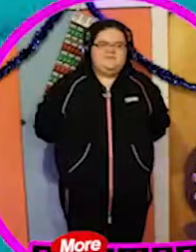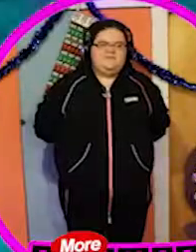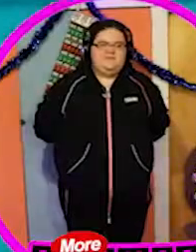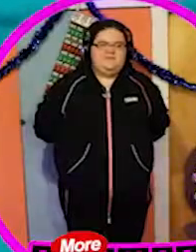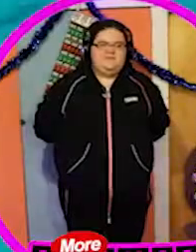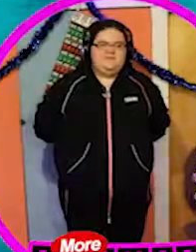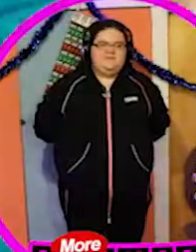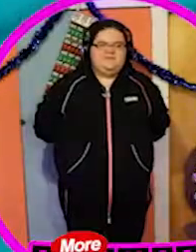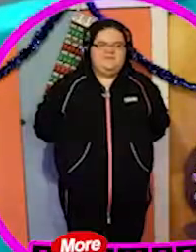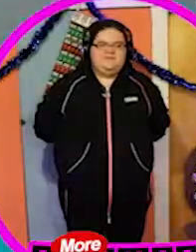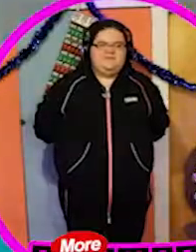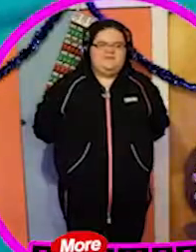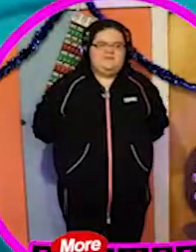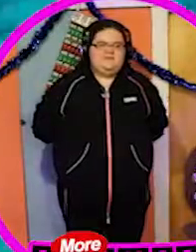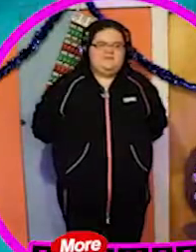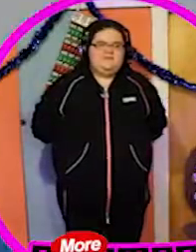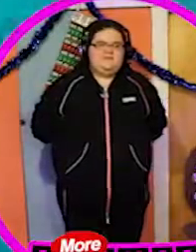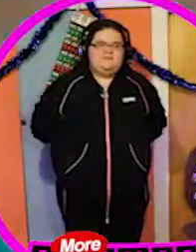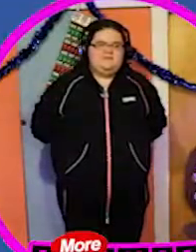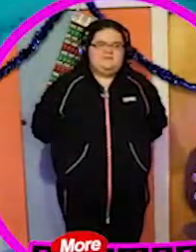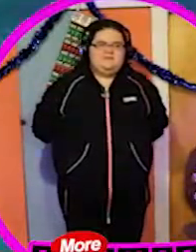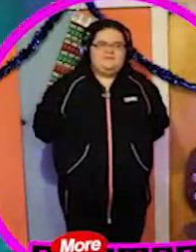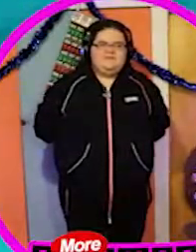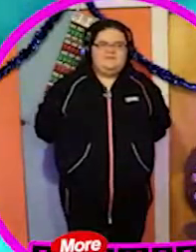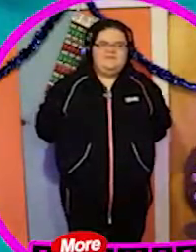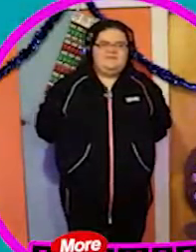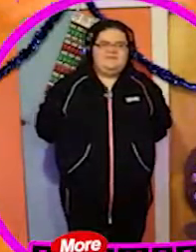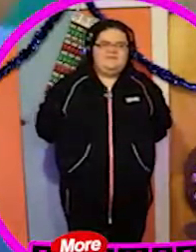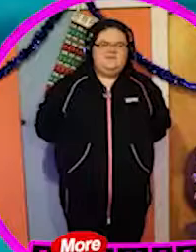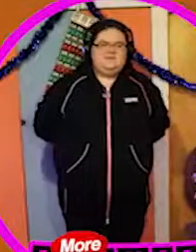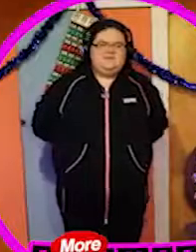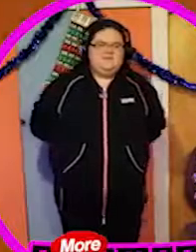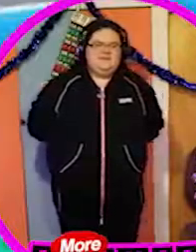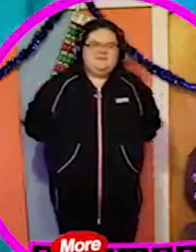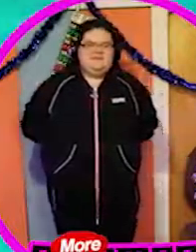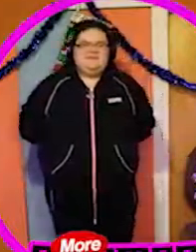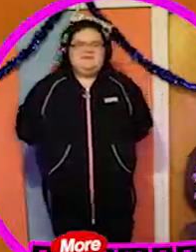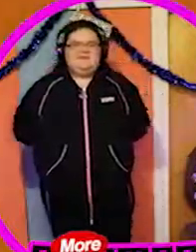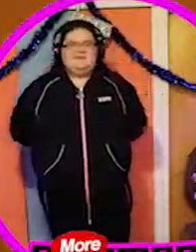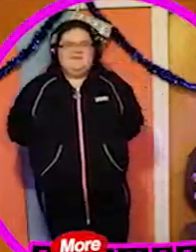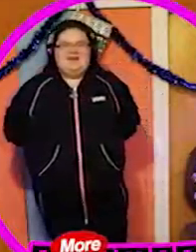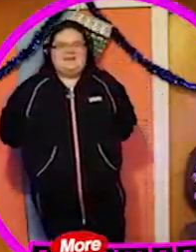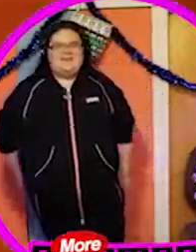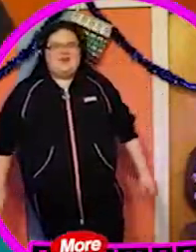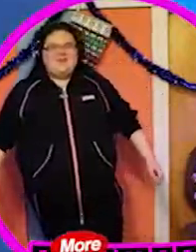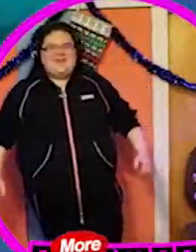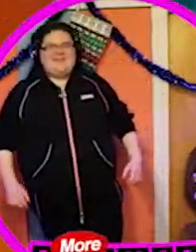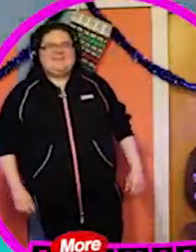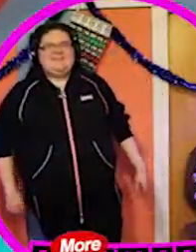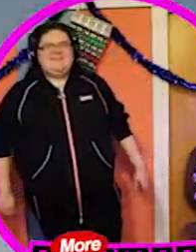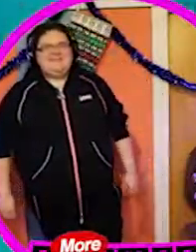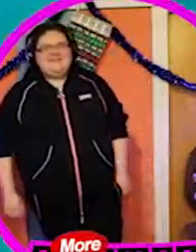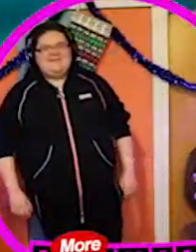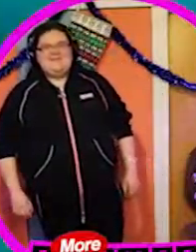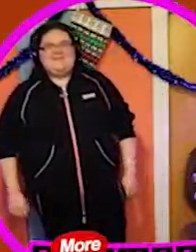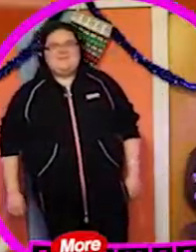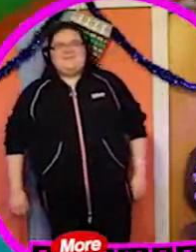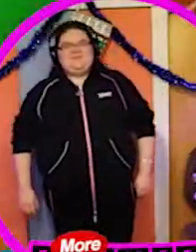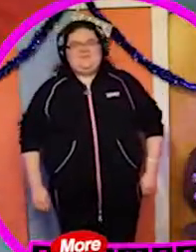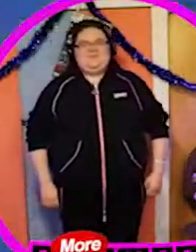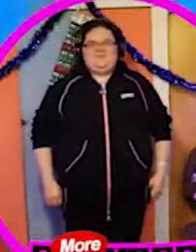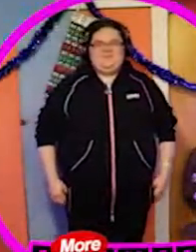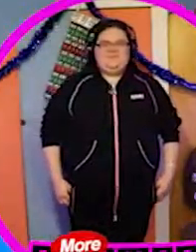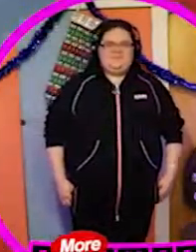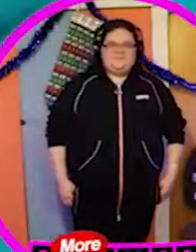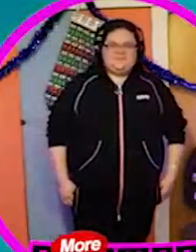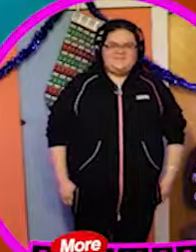line, made up! Follow me if you can. Are yeah, you, bro, I got 26. I'm stuck I'm and good. I can't escape. I got 26. I've got 15! Oh, is there a way to respawn? Nice, Toby.